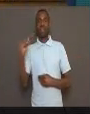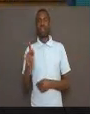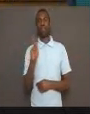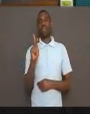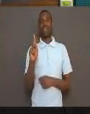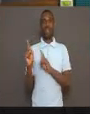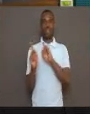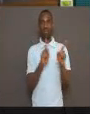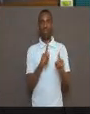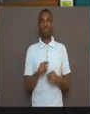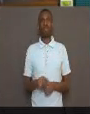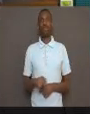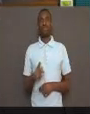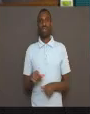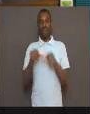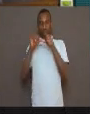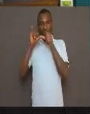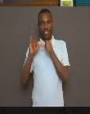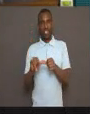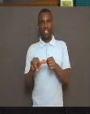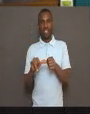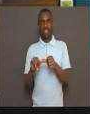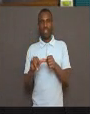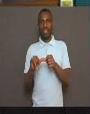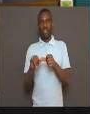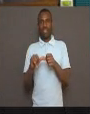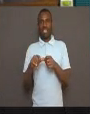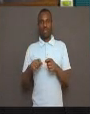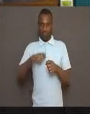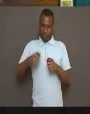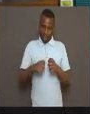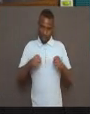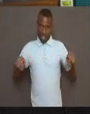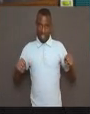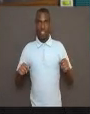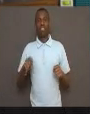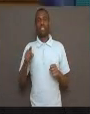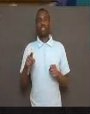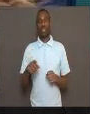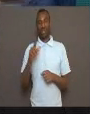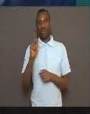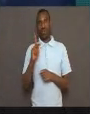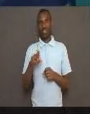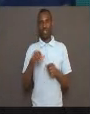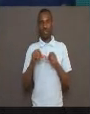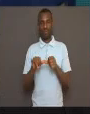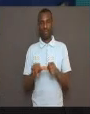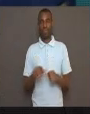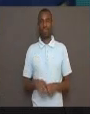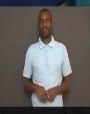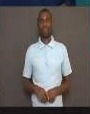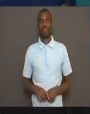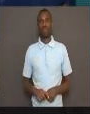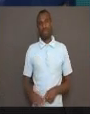K is a constant called spring constant. For small